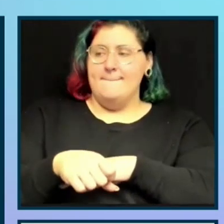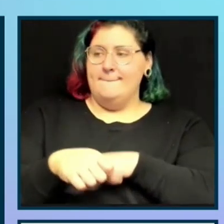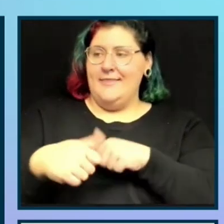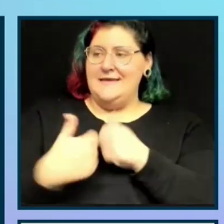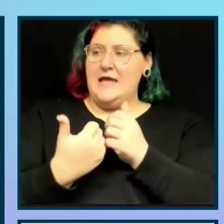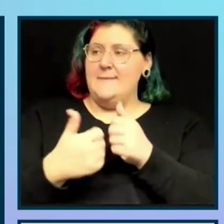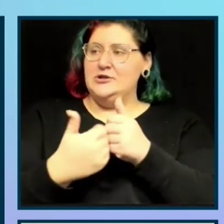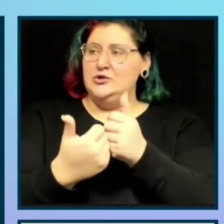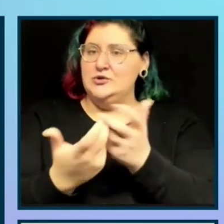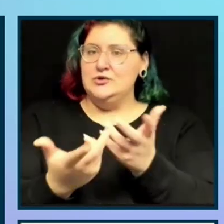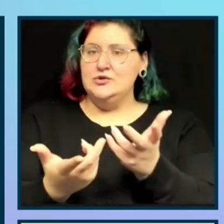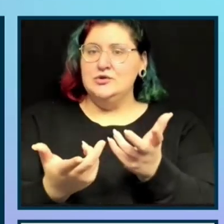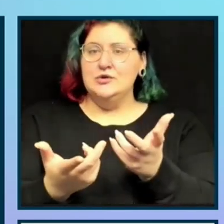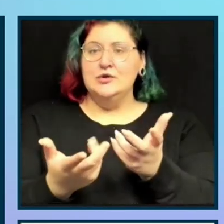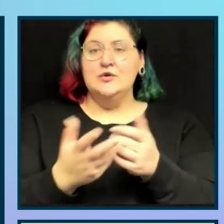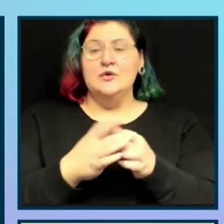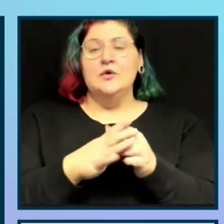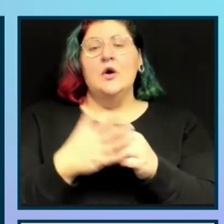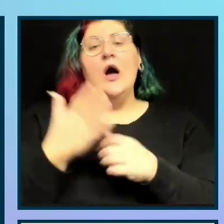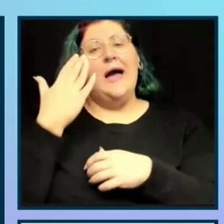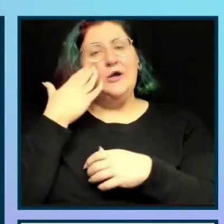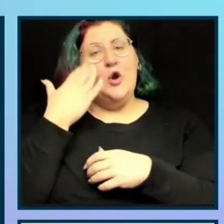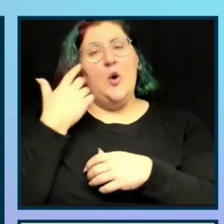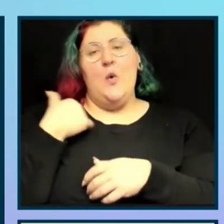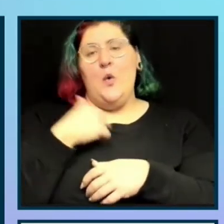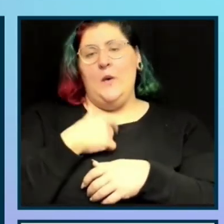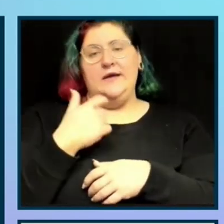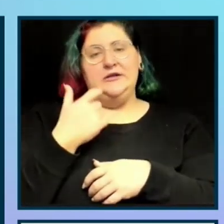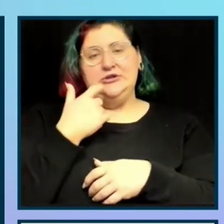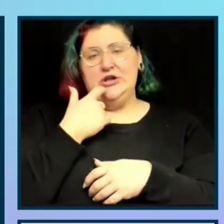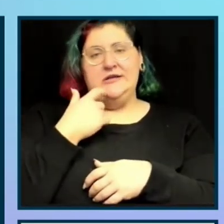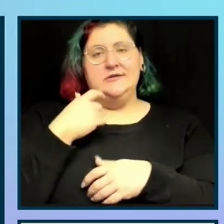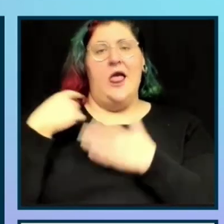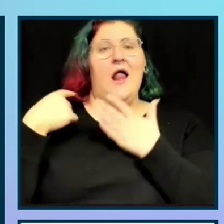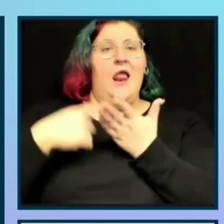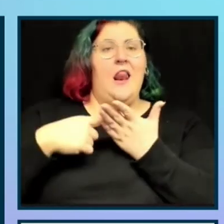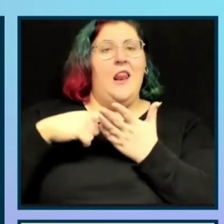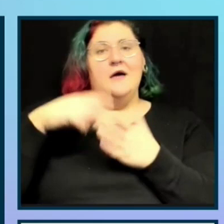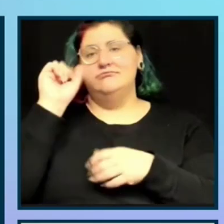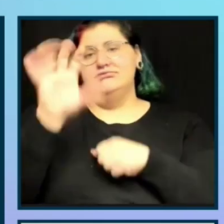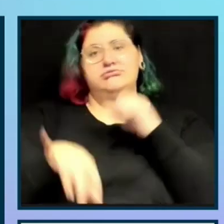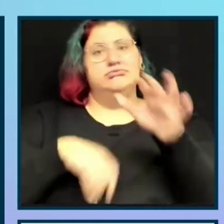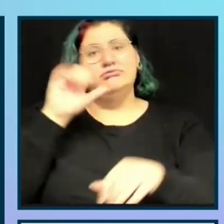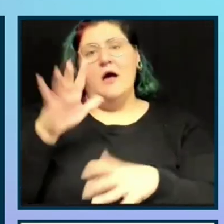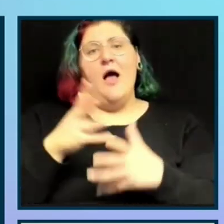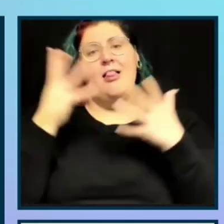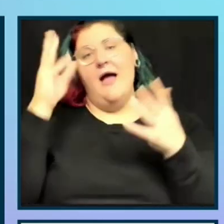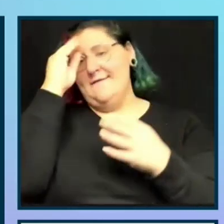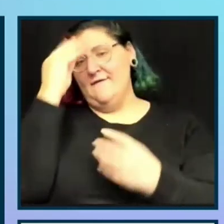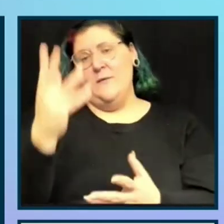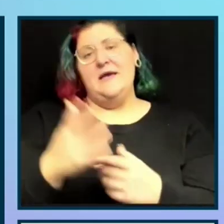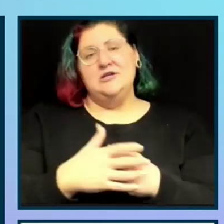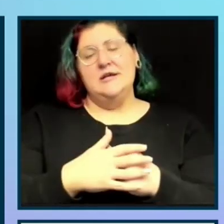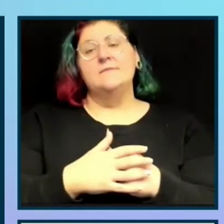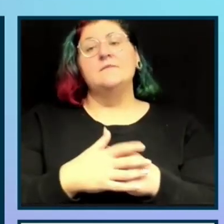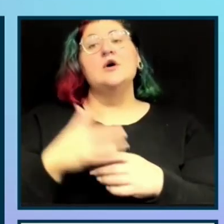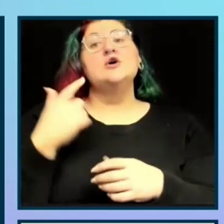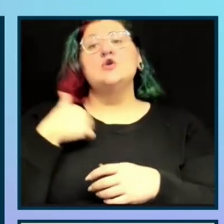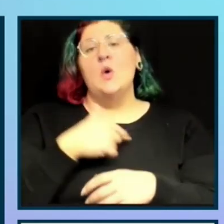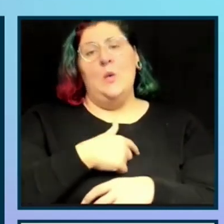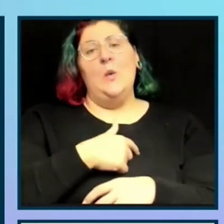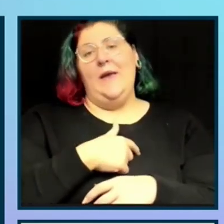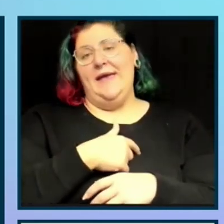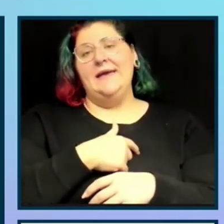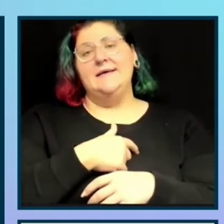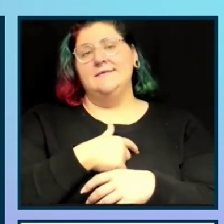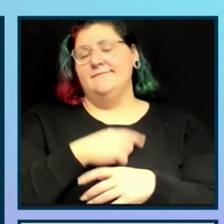We know we just gave you a lot of information to digest. So we came up with a playbook to help guide you when making